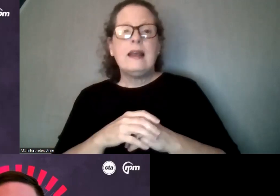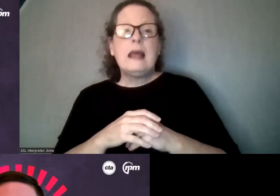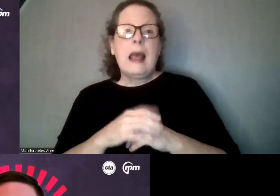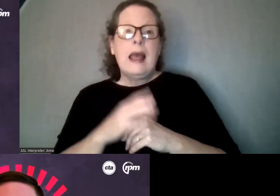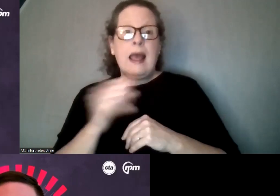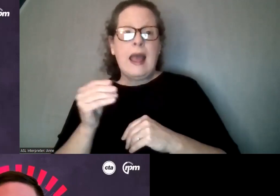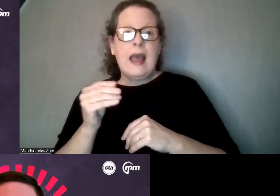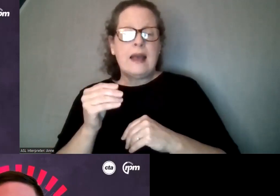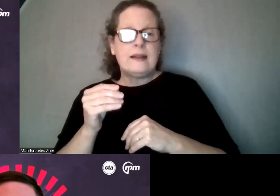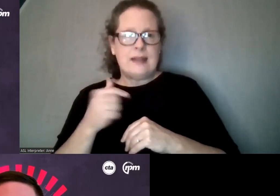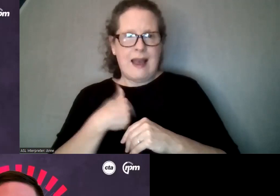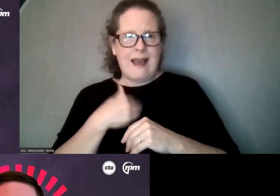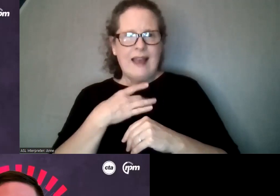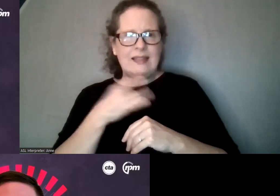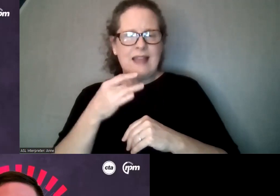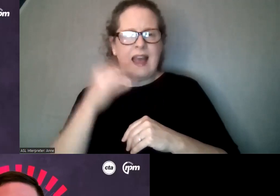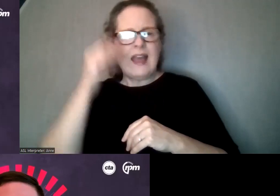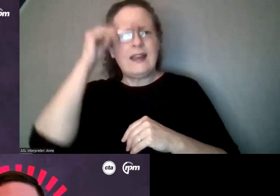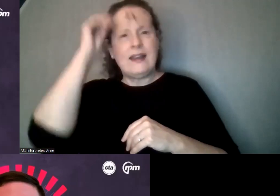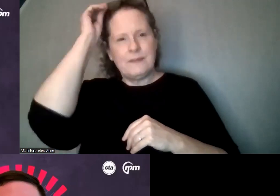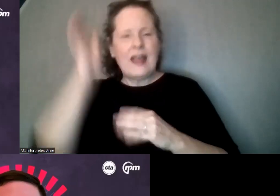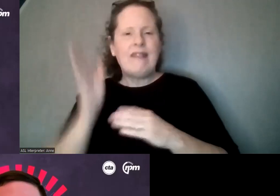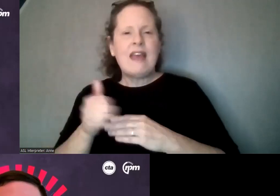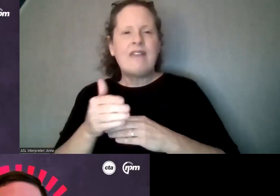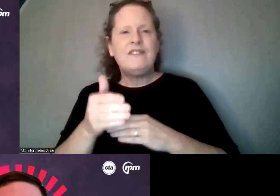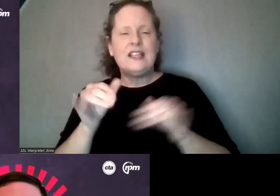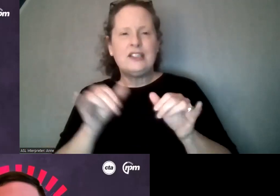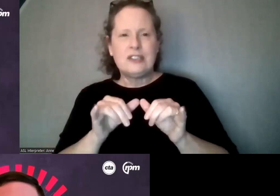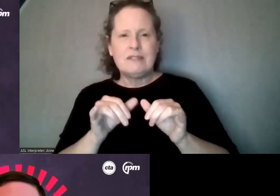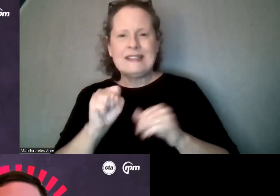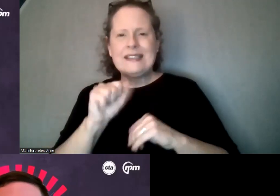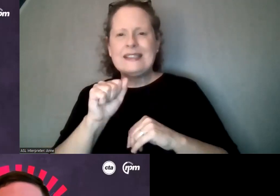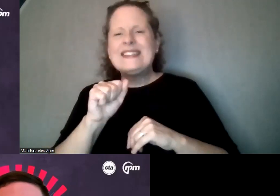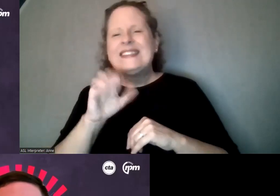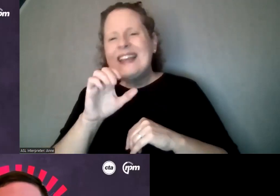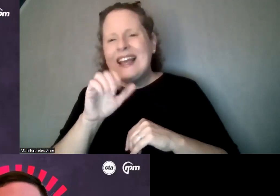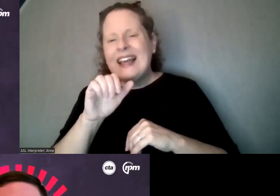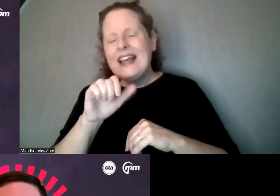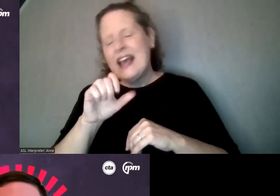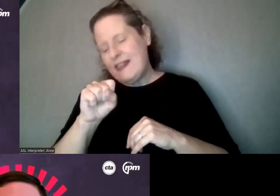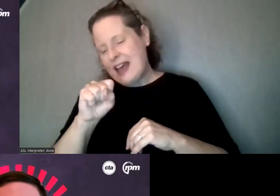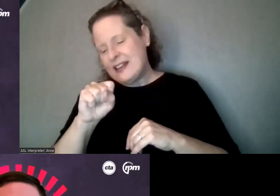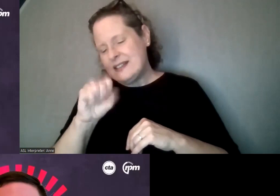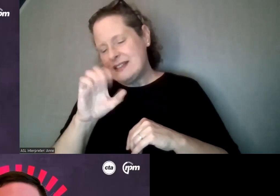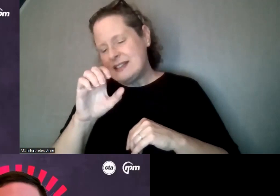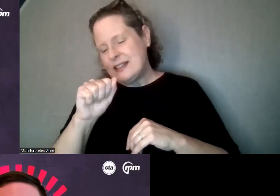I like the fish scale, the feather, the flower themes, that's